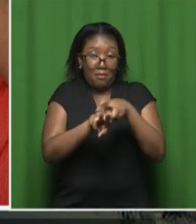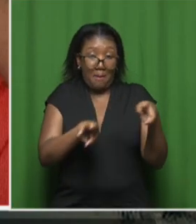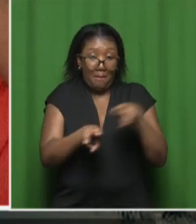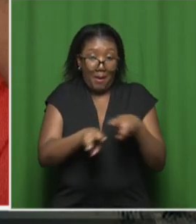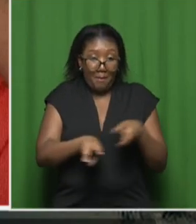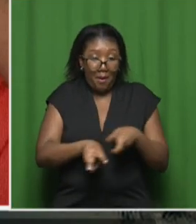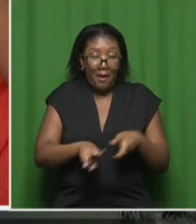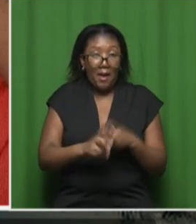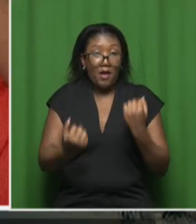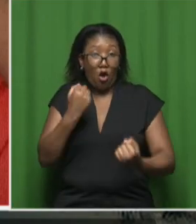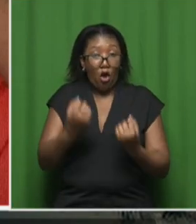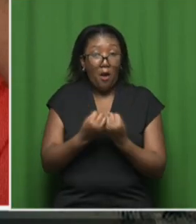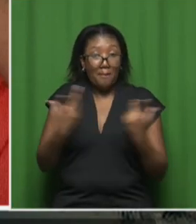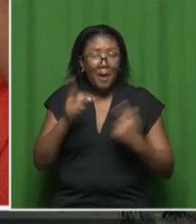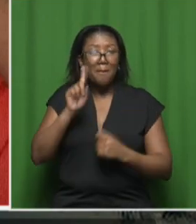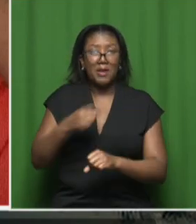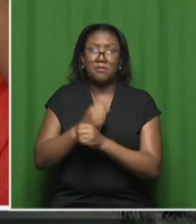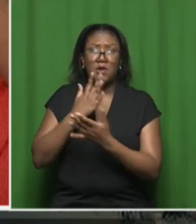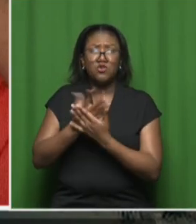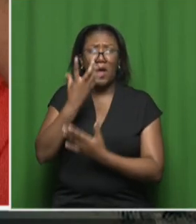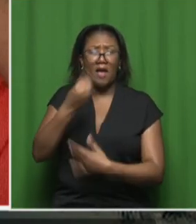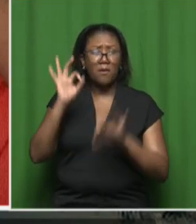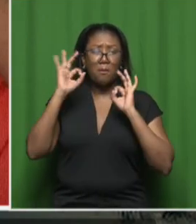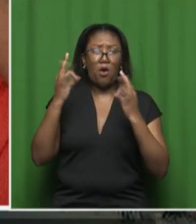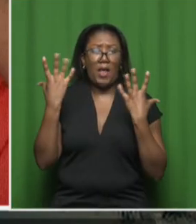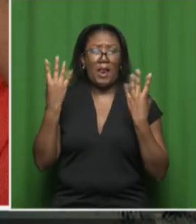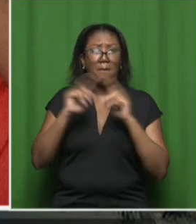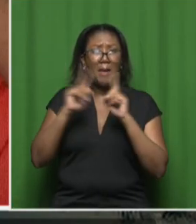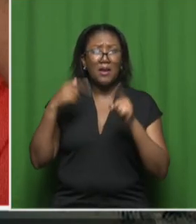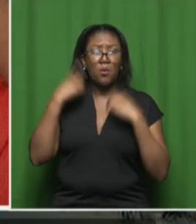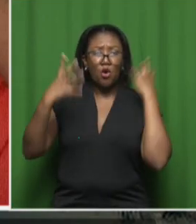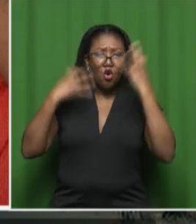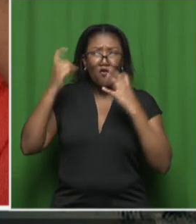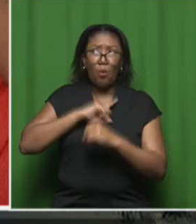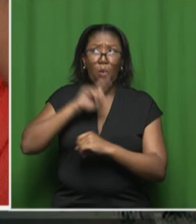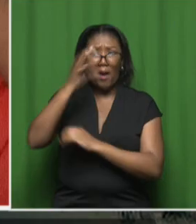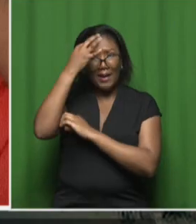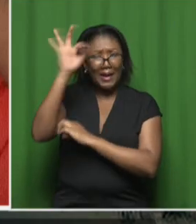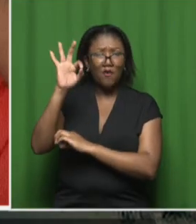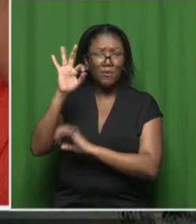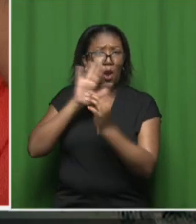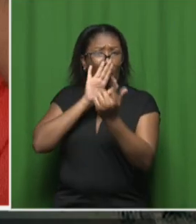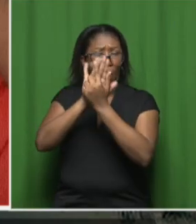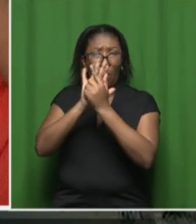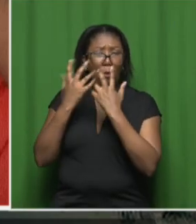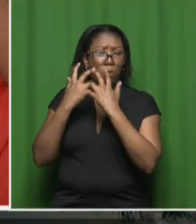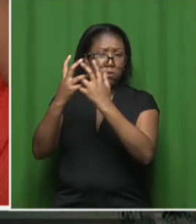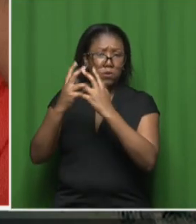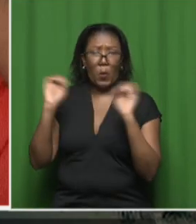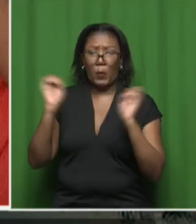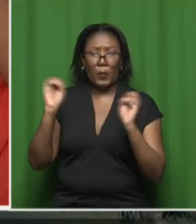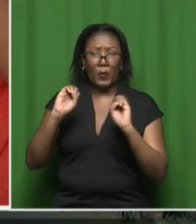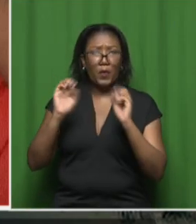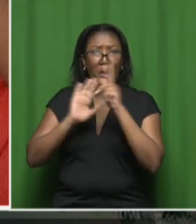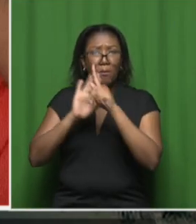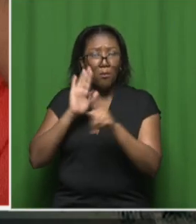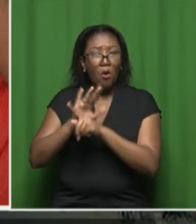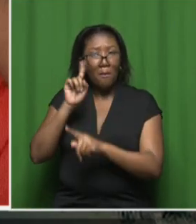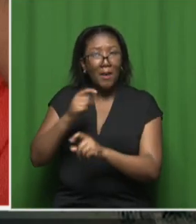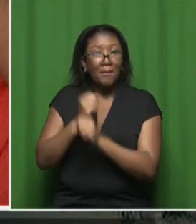vehicles. But now it seems to be confusing with us, and we are saying the government hasn't been given us in its right form. I understand when you